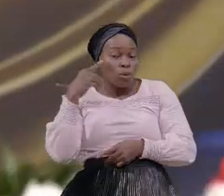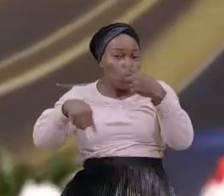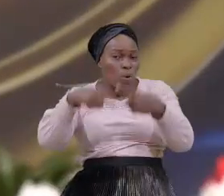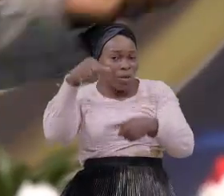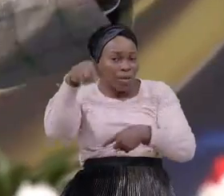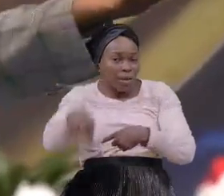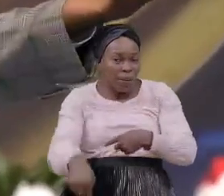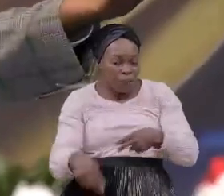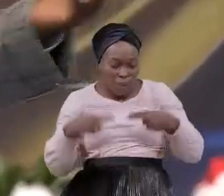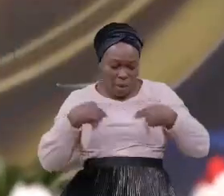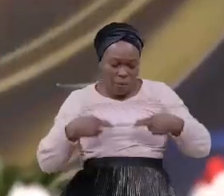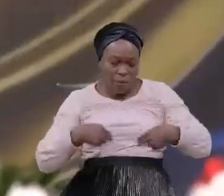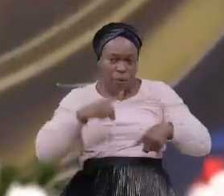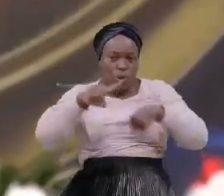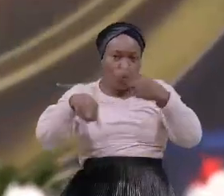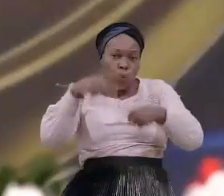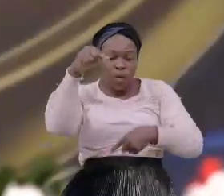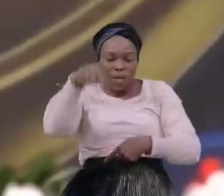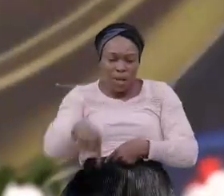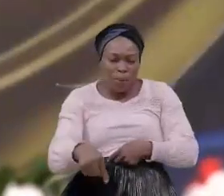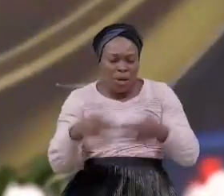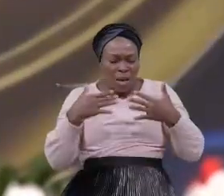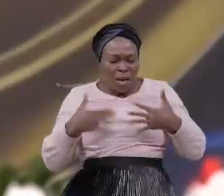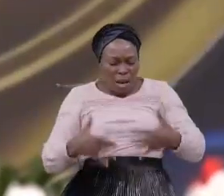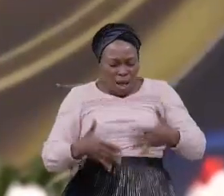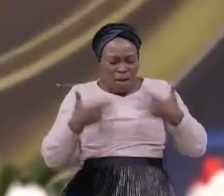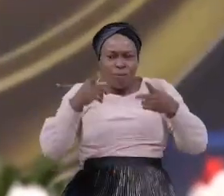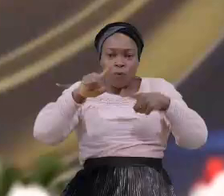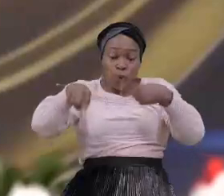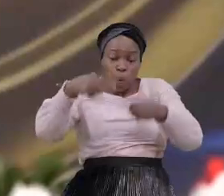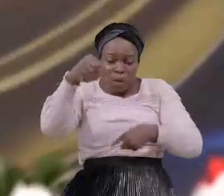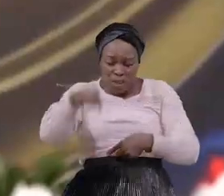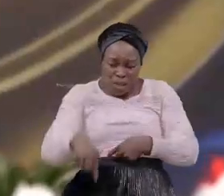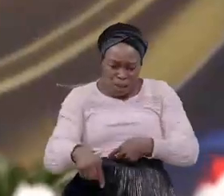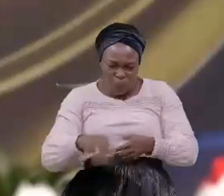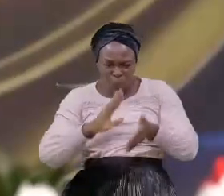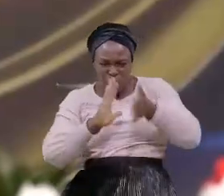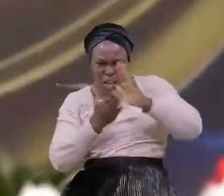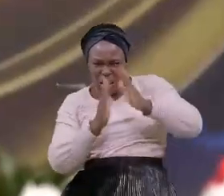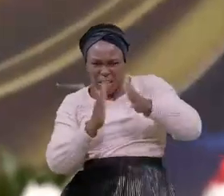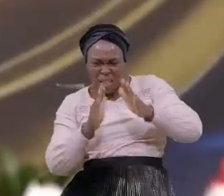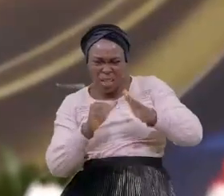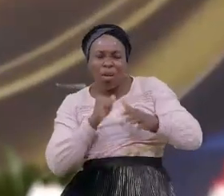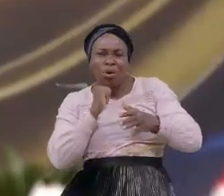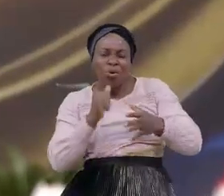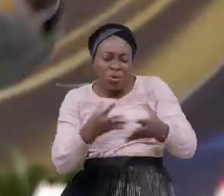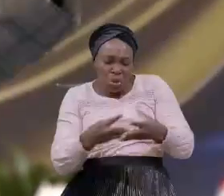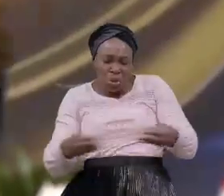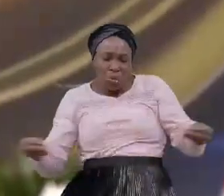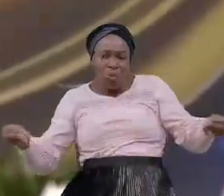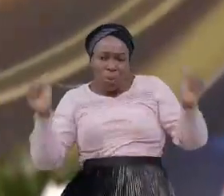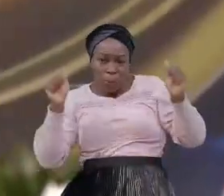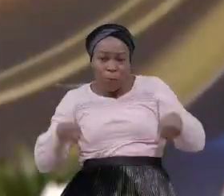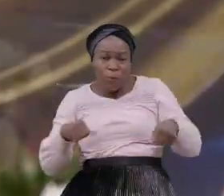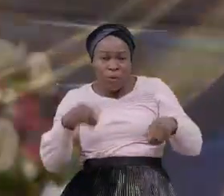down. And it appeared he had an incurable disease. We're called sorrow of heart. And he